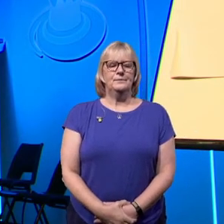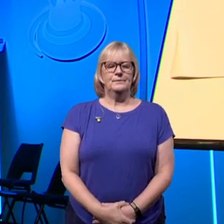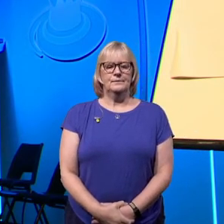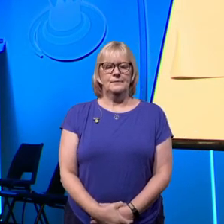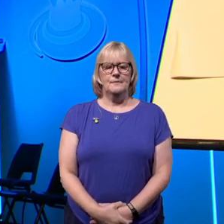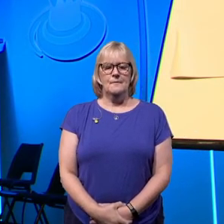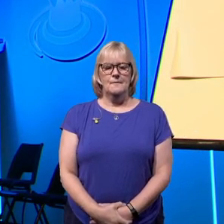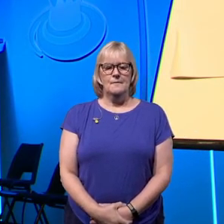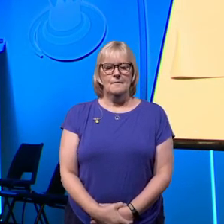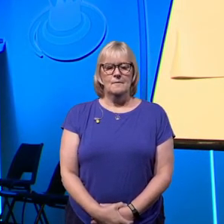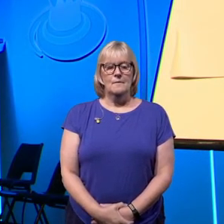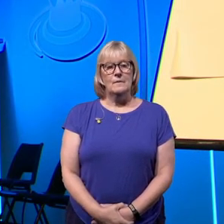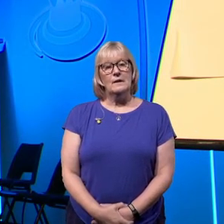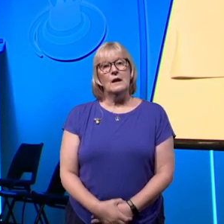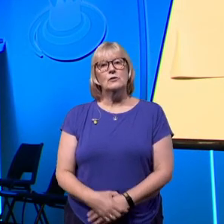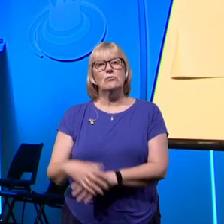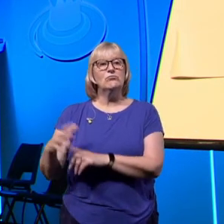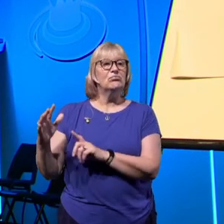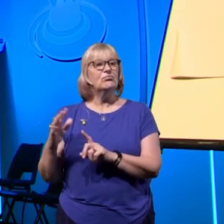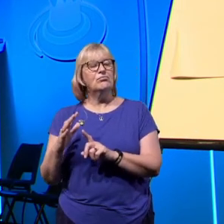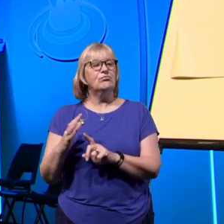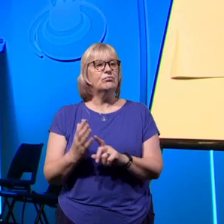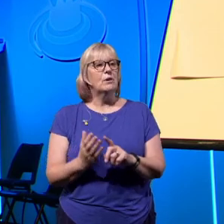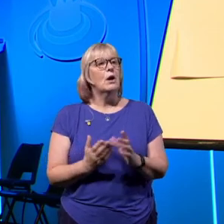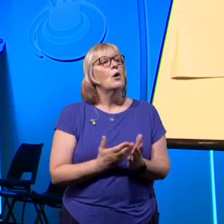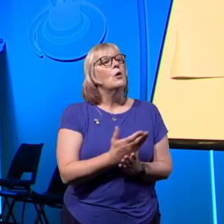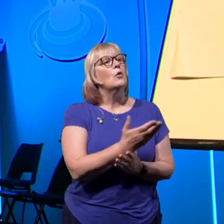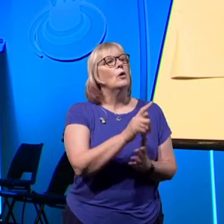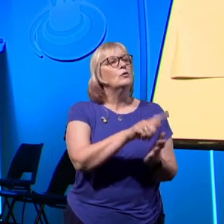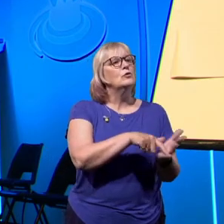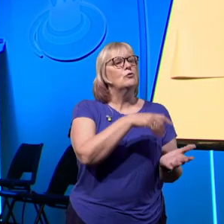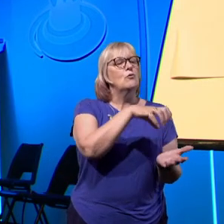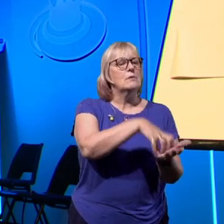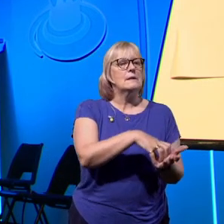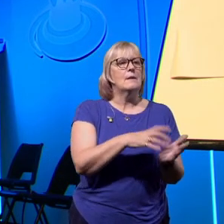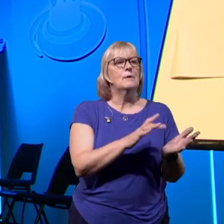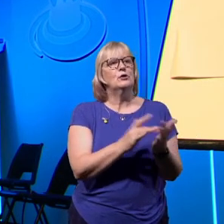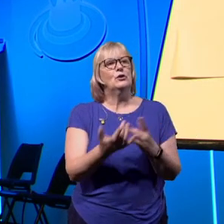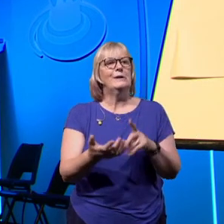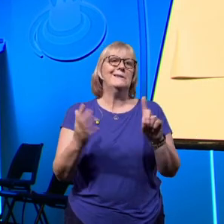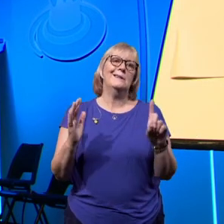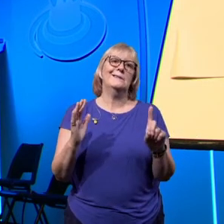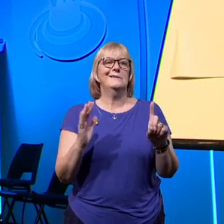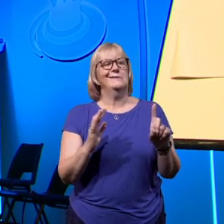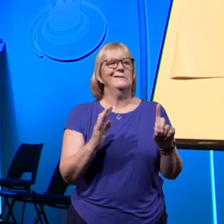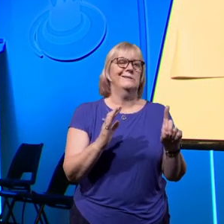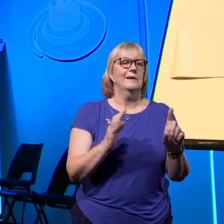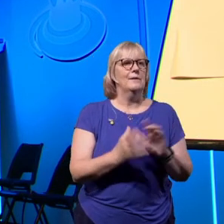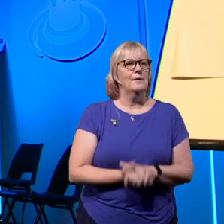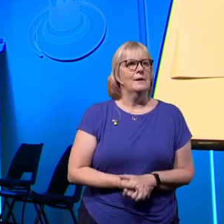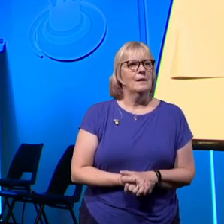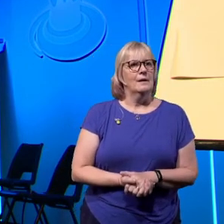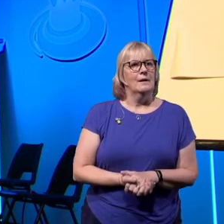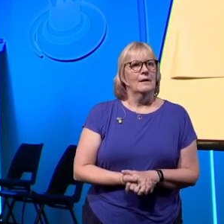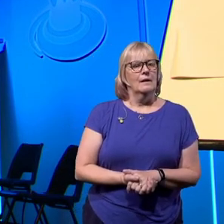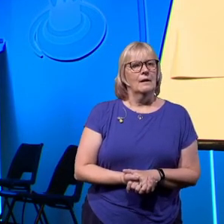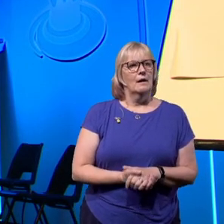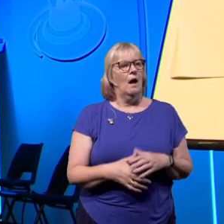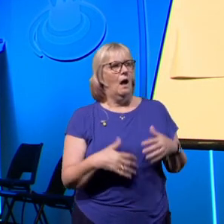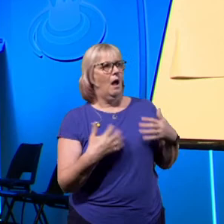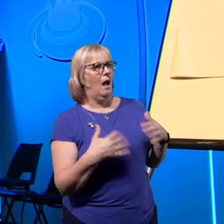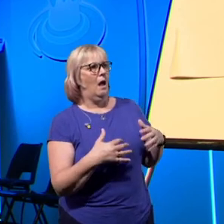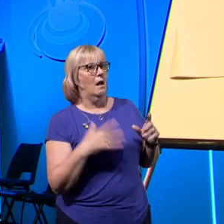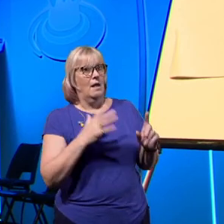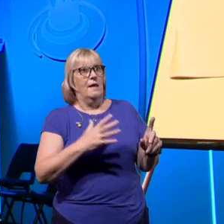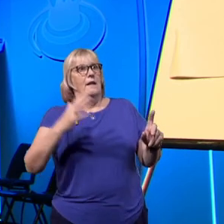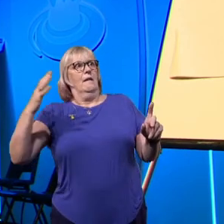They were on their way up to Jerusalem, with Jesus leading the way, and the disciples were astonished, while those who followed were